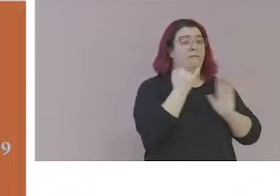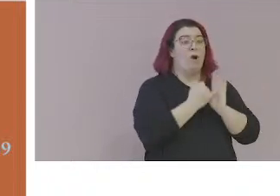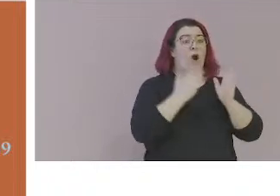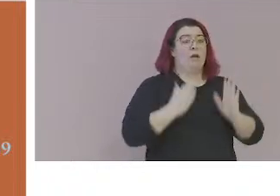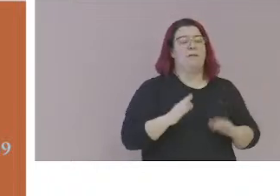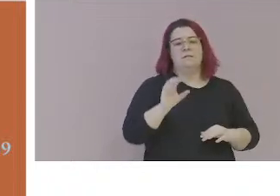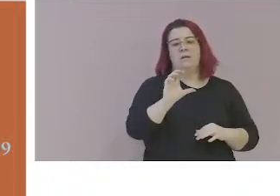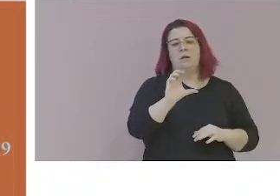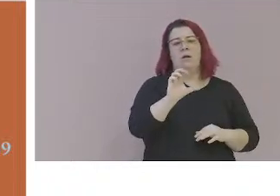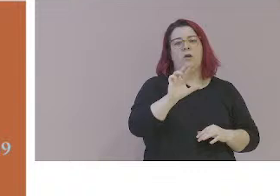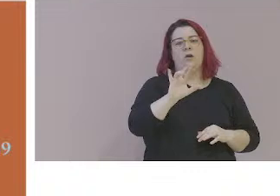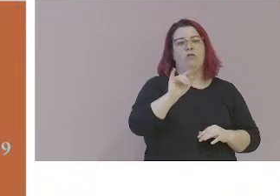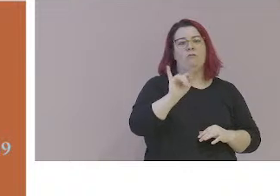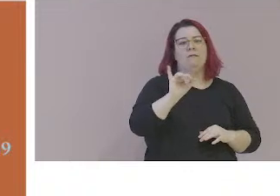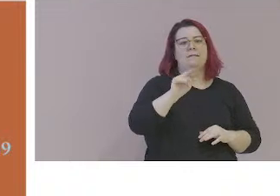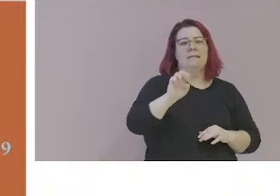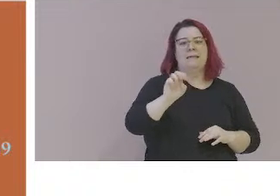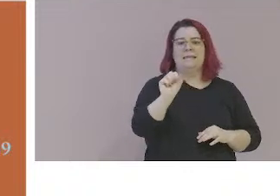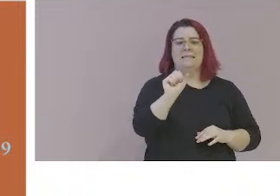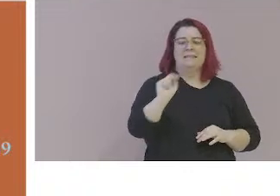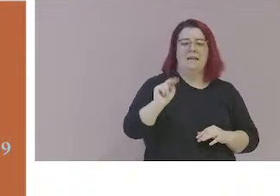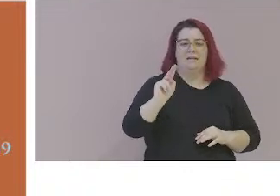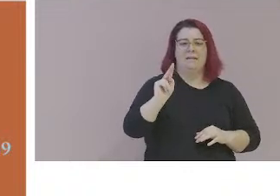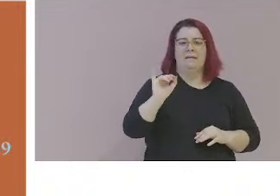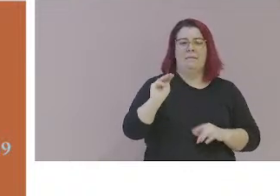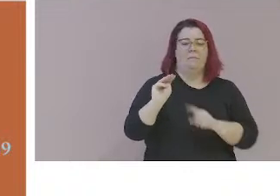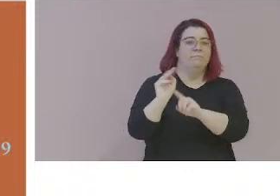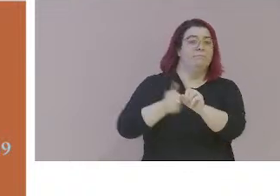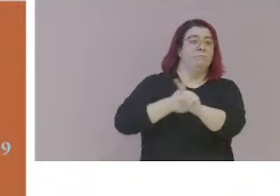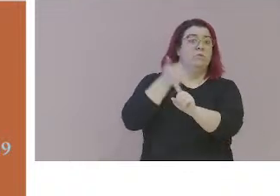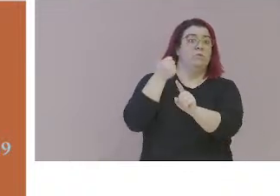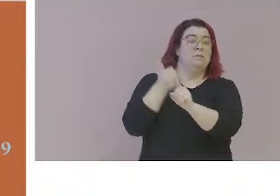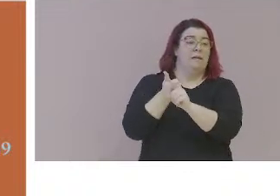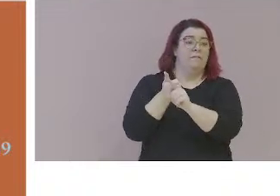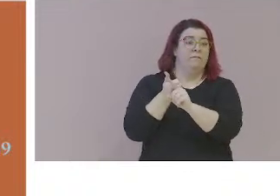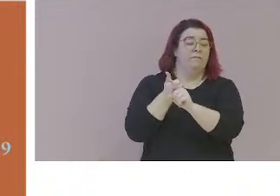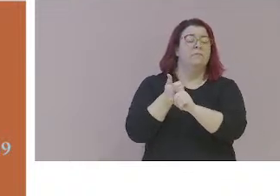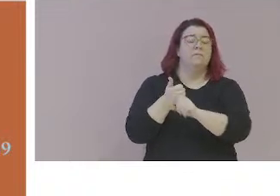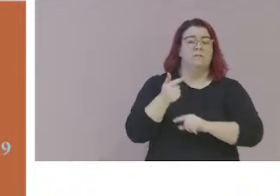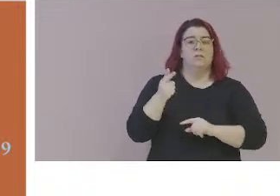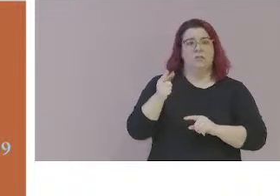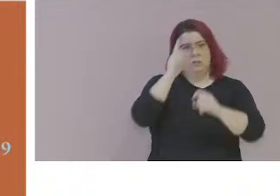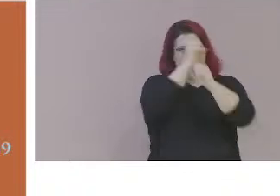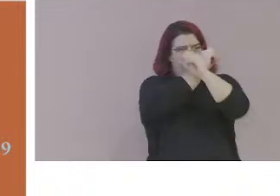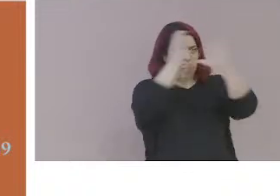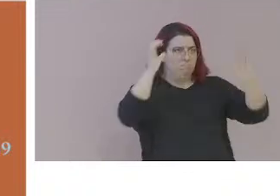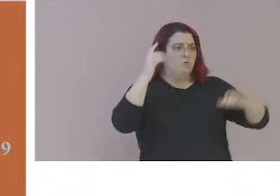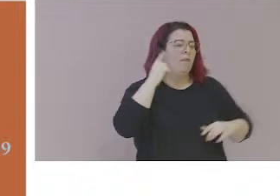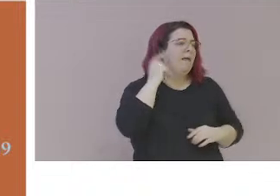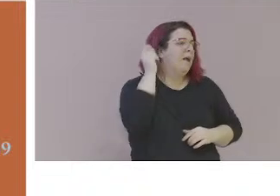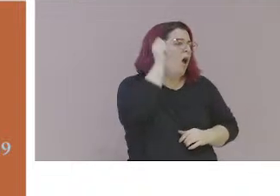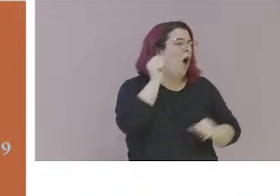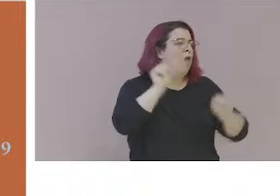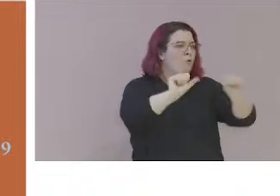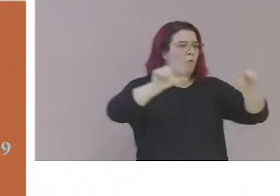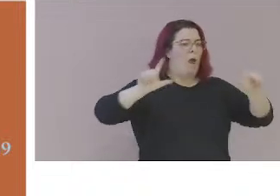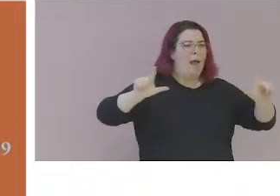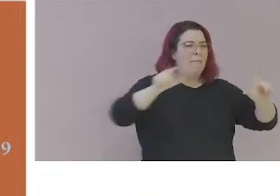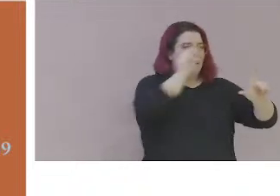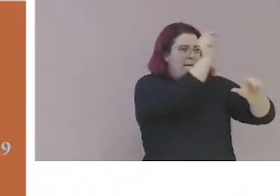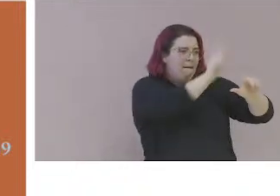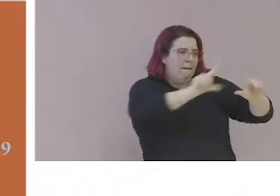solo show right now at the Whitney. And it's her rendition, rethinking an audiogram, rethinking how to measure